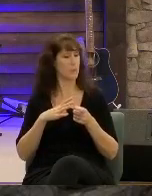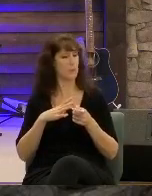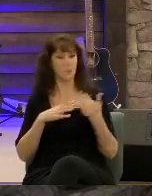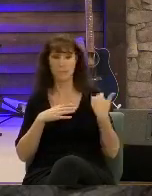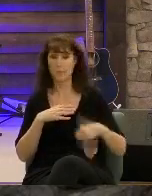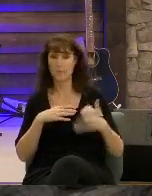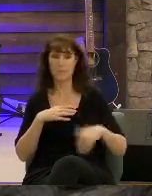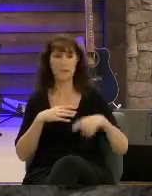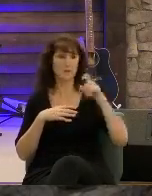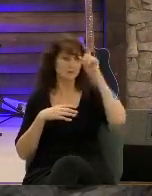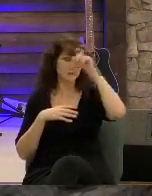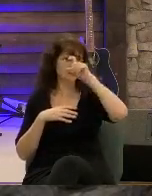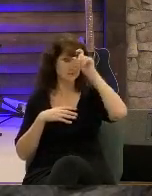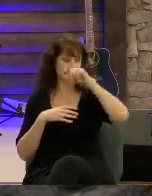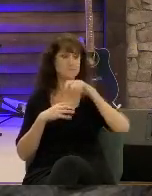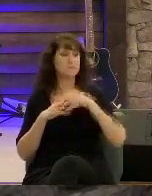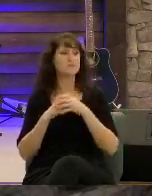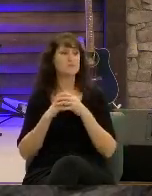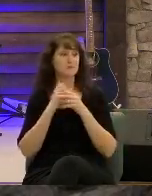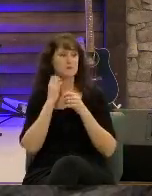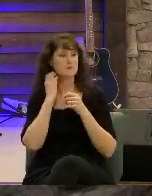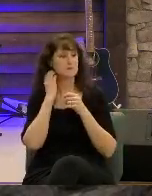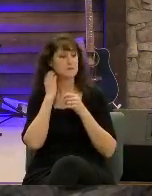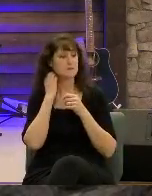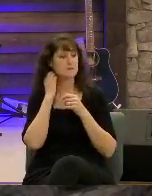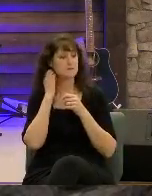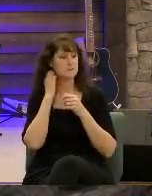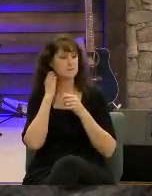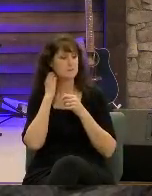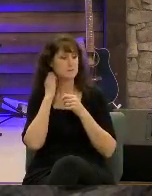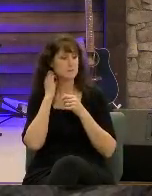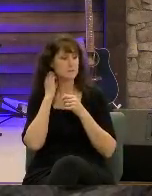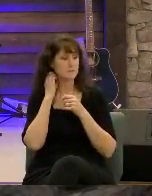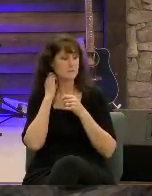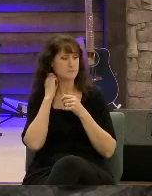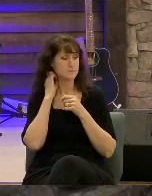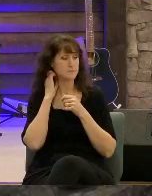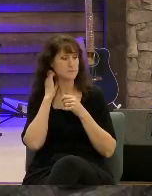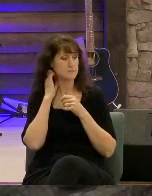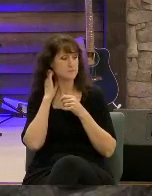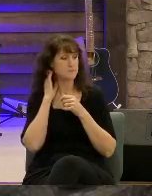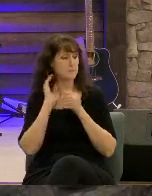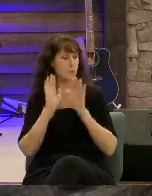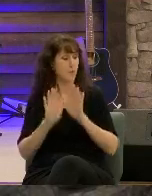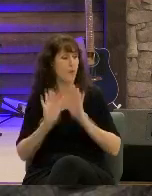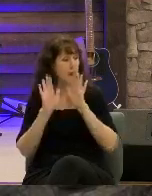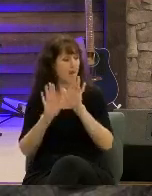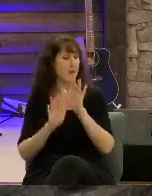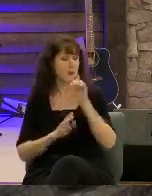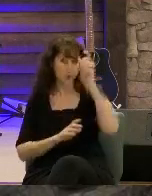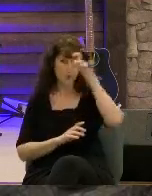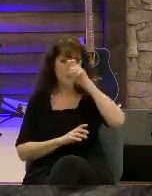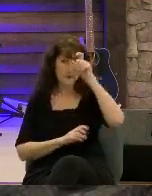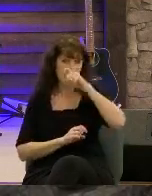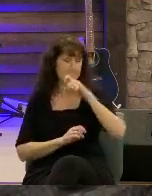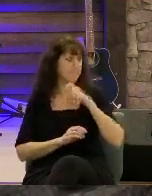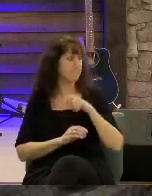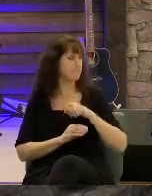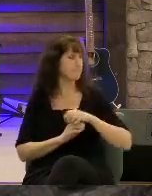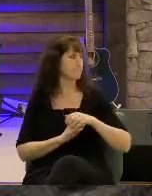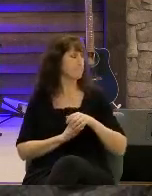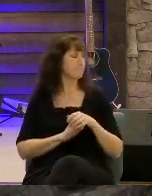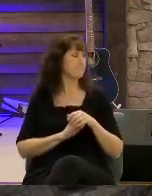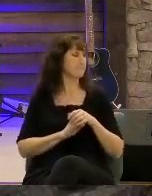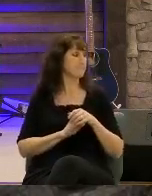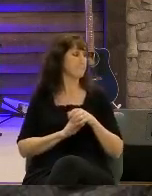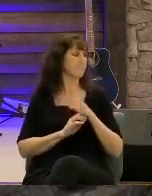He's with the Lord now, but he a great wisdom, great, great wisdom. I just, there